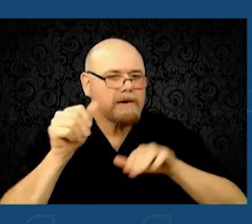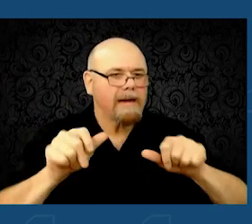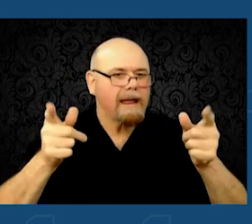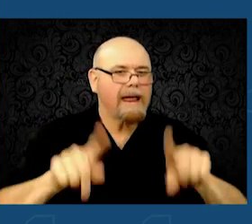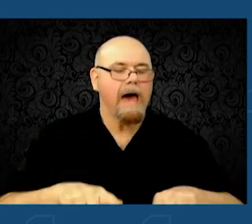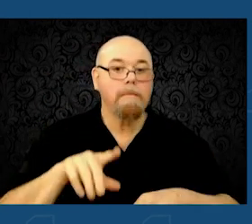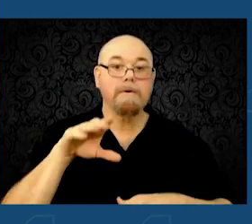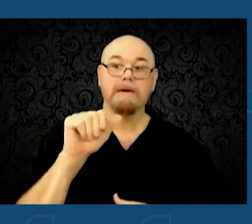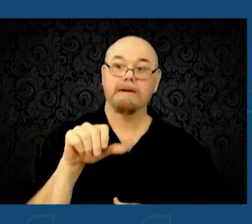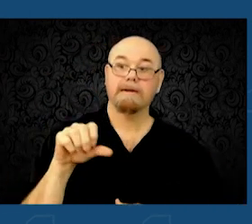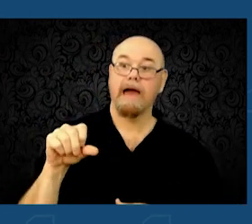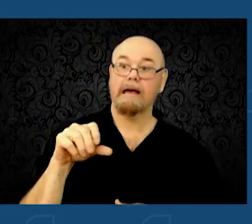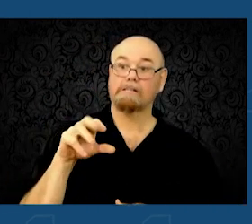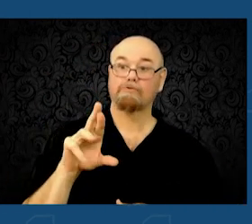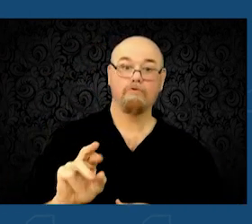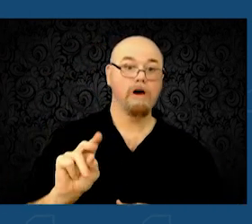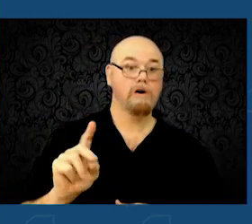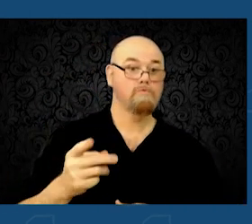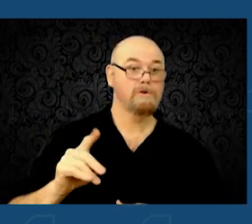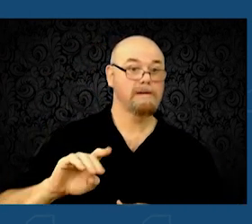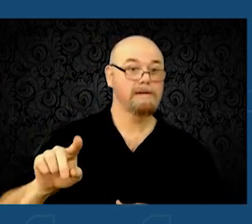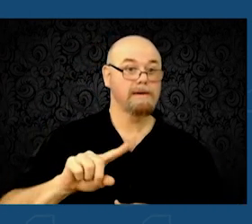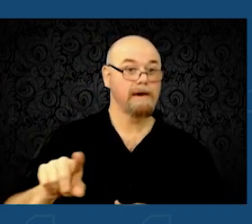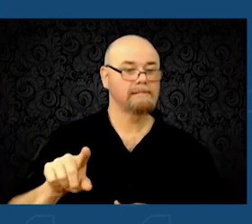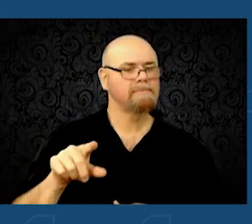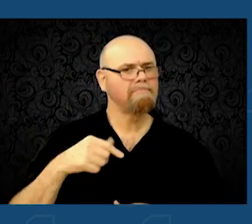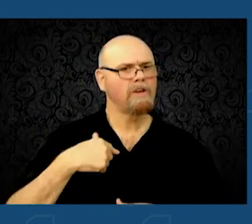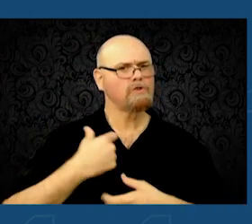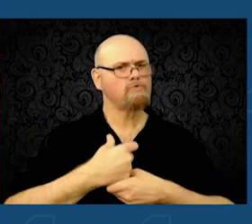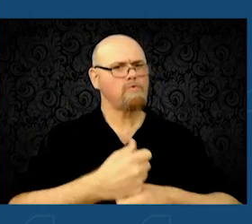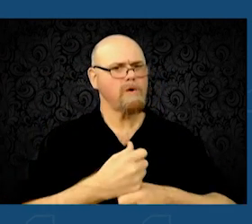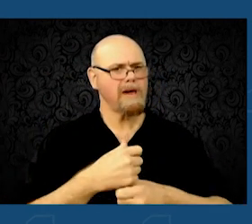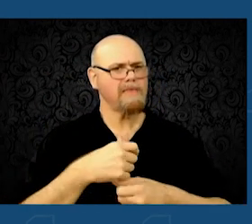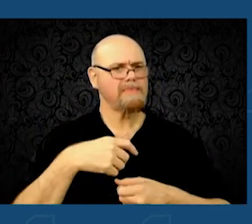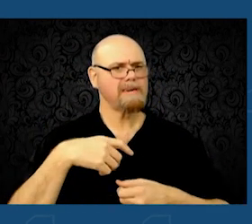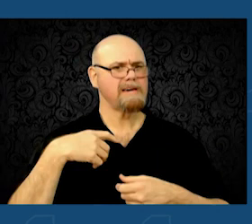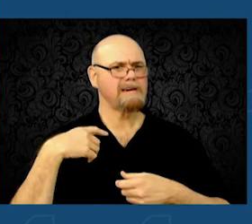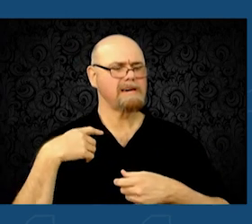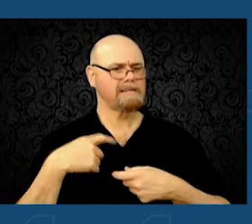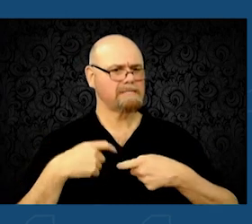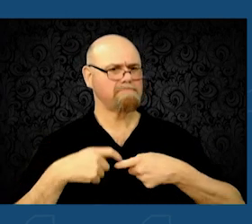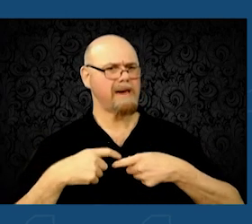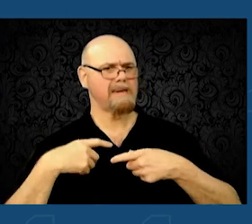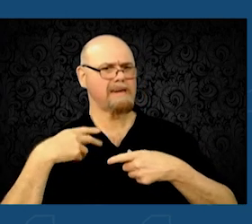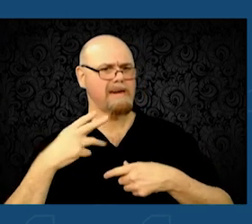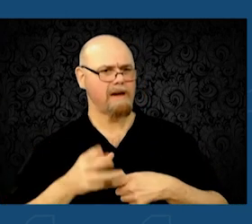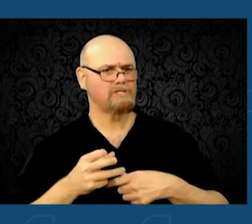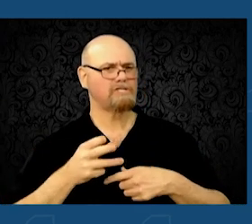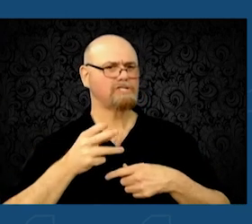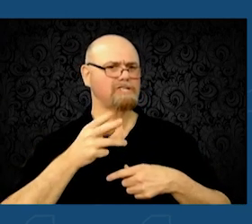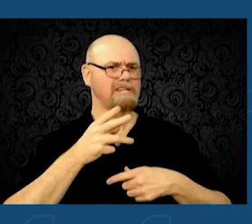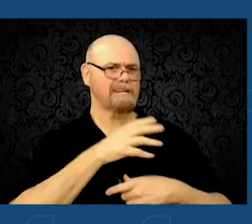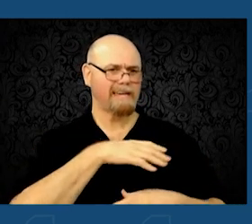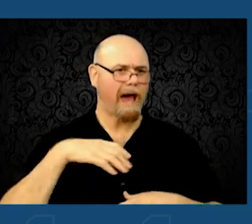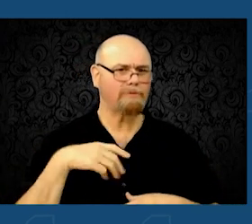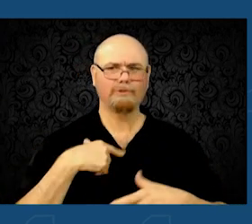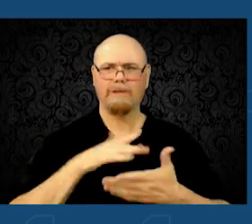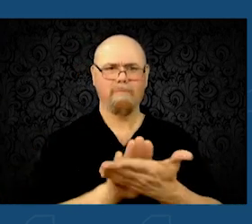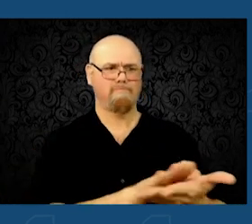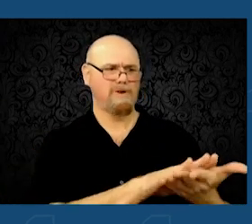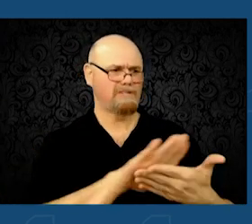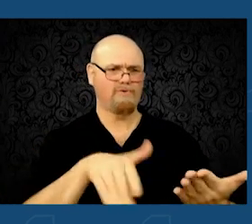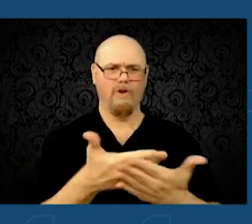in creating the Hispanic Heritage Council, and I praise all the members who've been working so hard in the